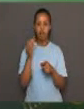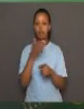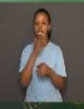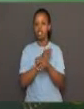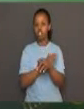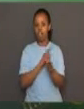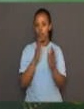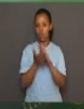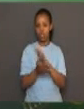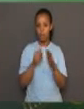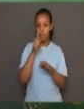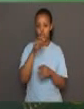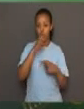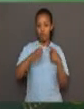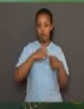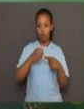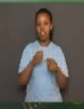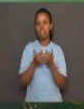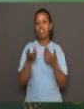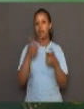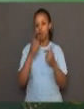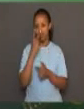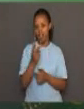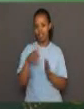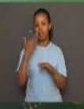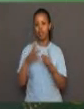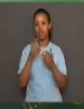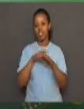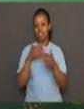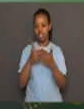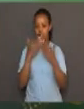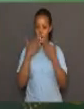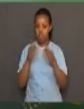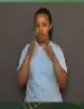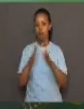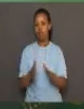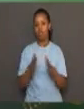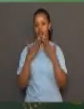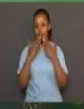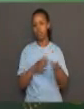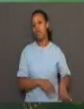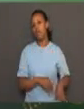making advancements within their environment. Until next time,